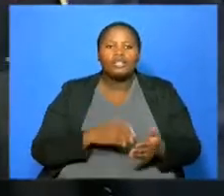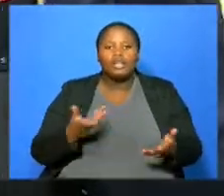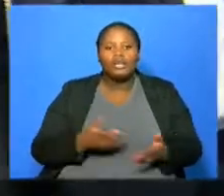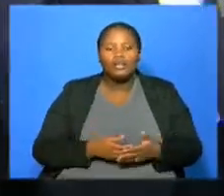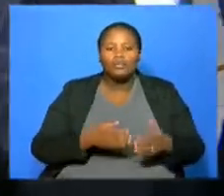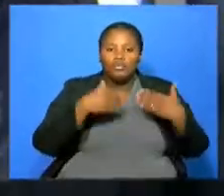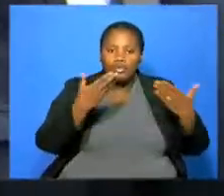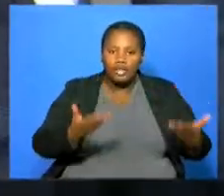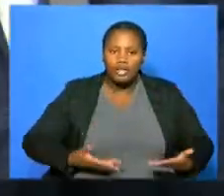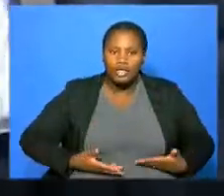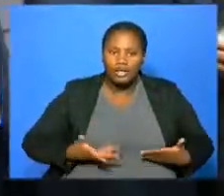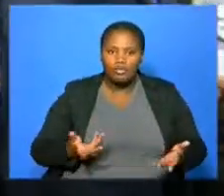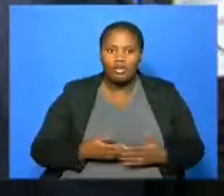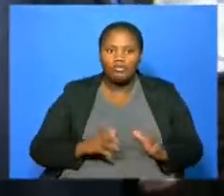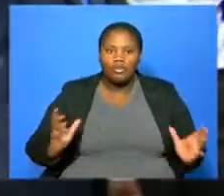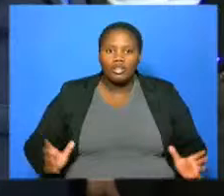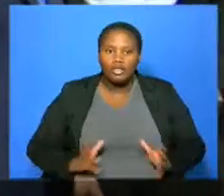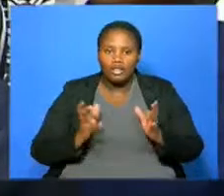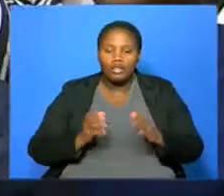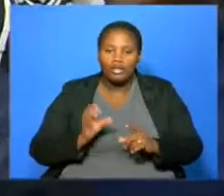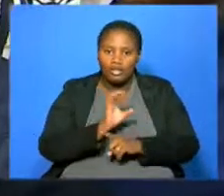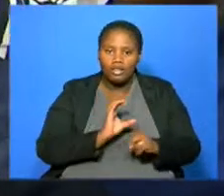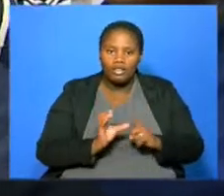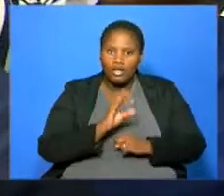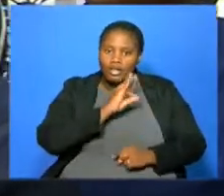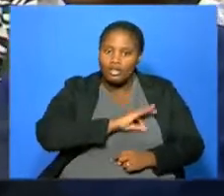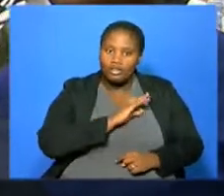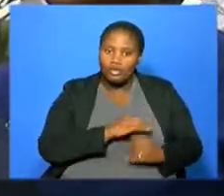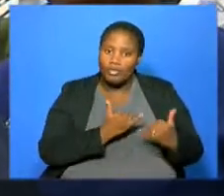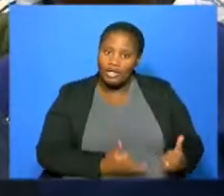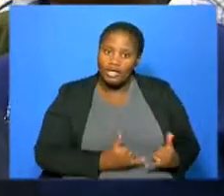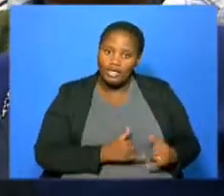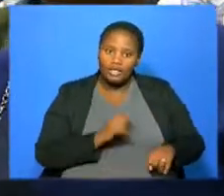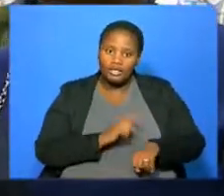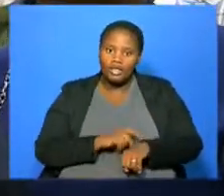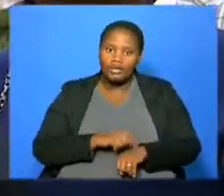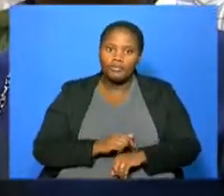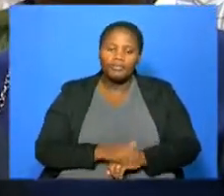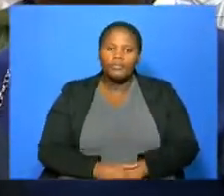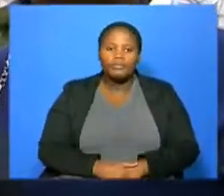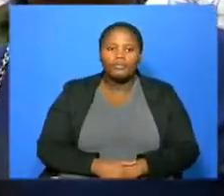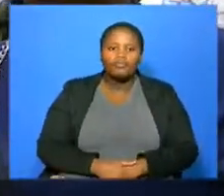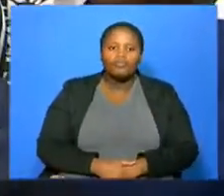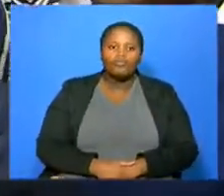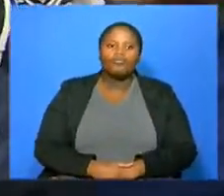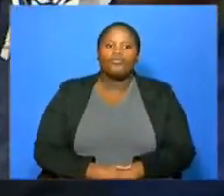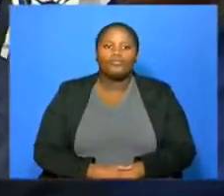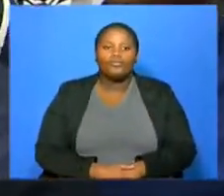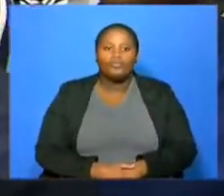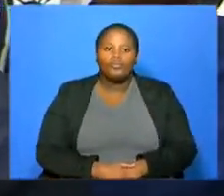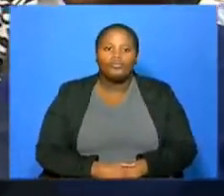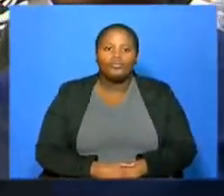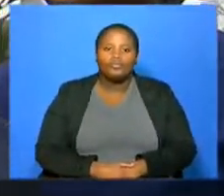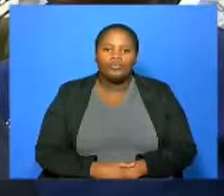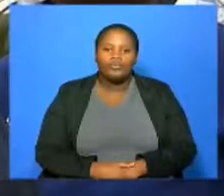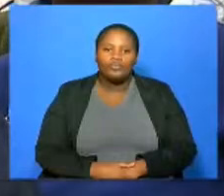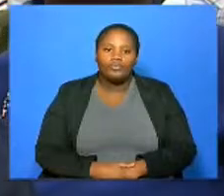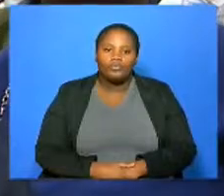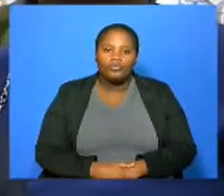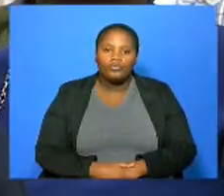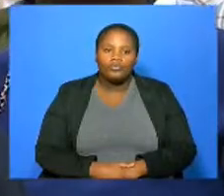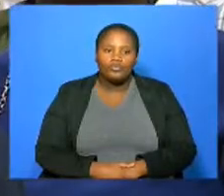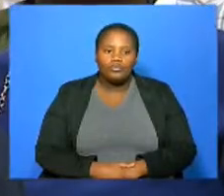to cultivate a culture of investing at a grassroots level. Unkutle Thamage, BTV